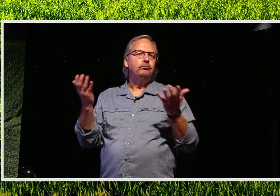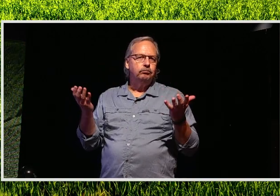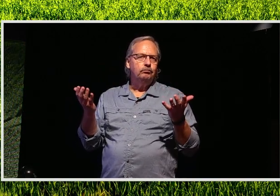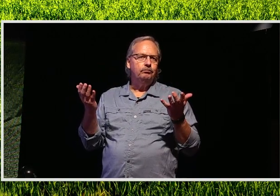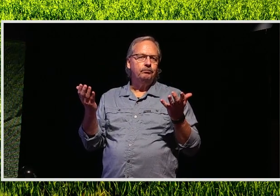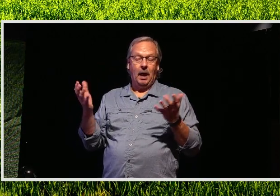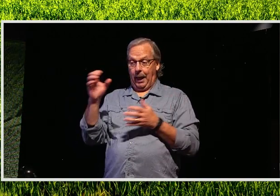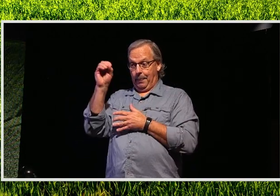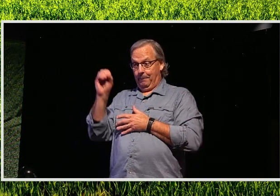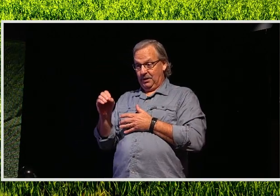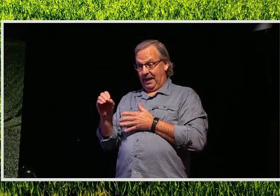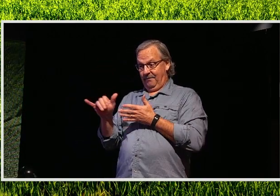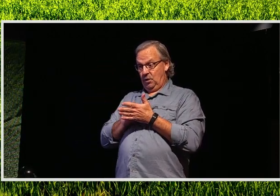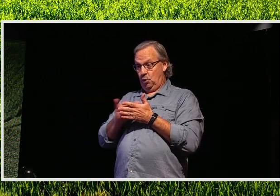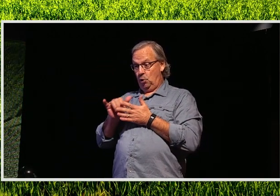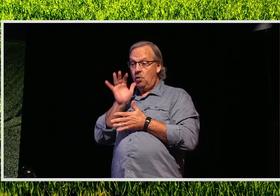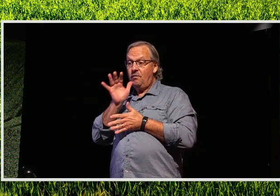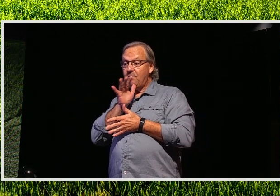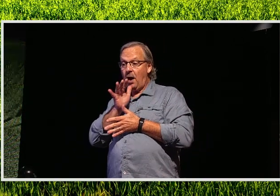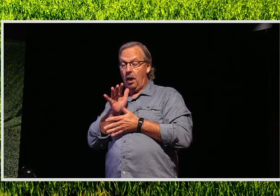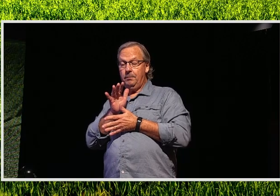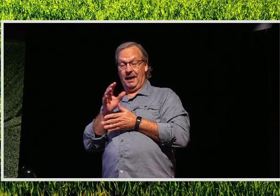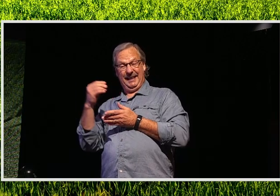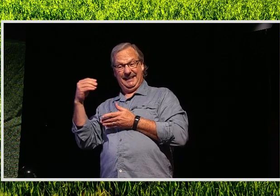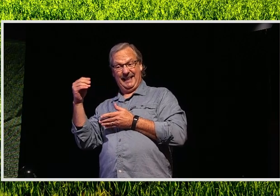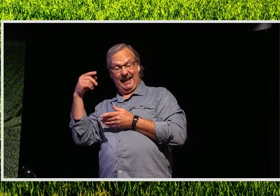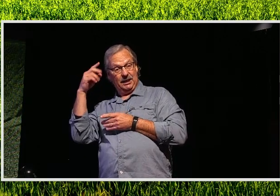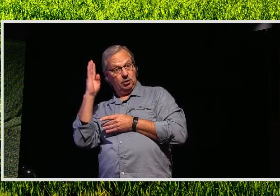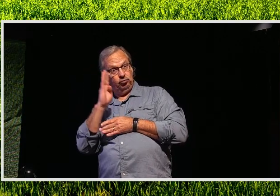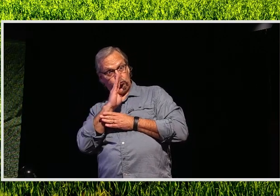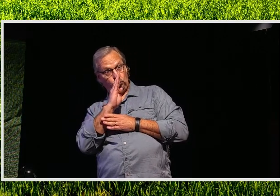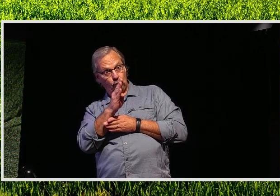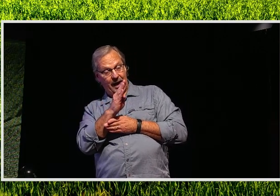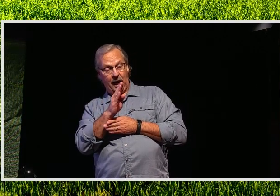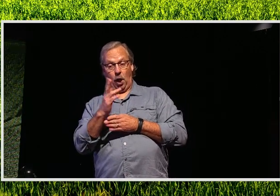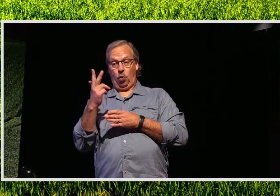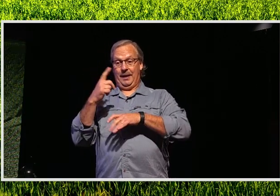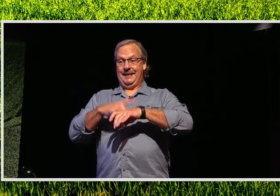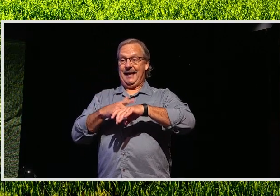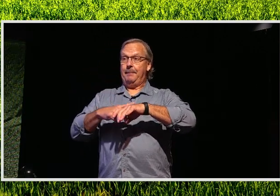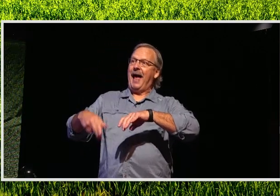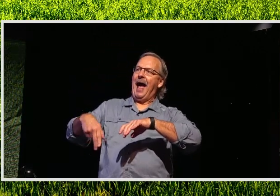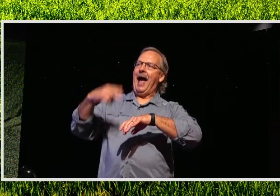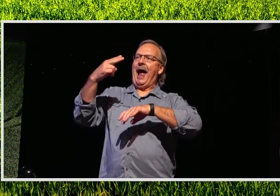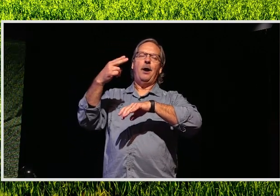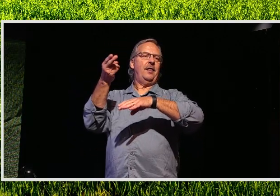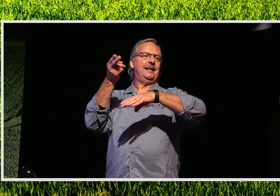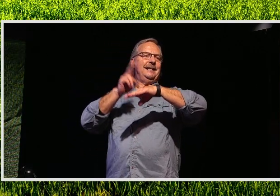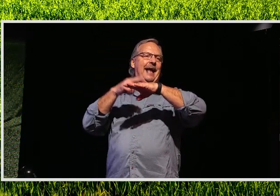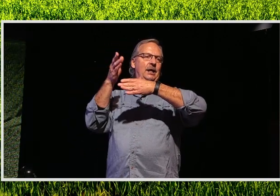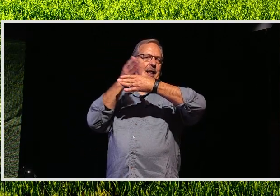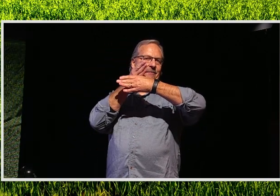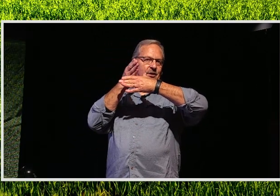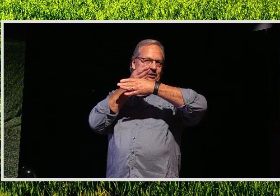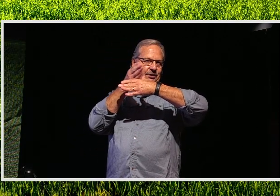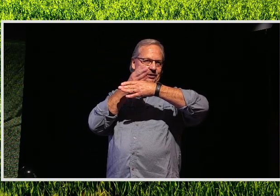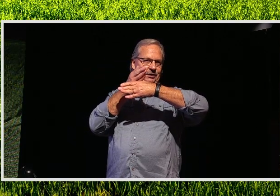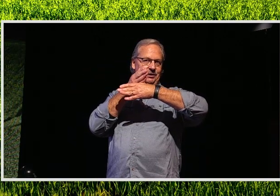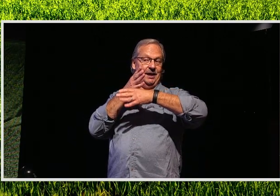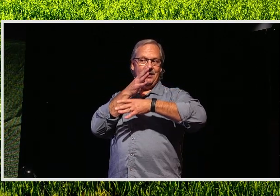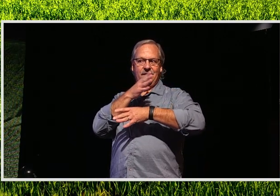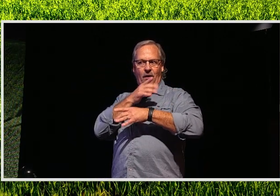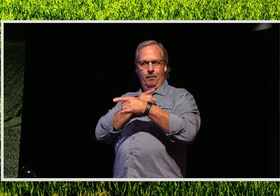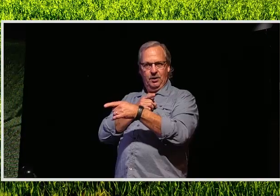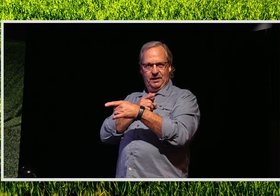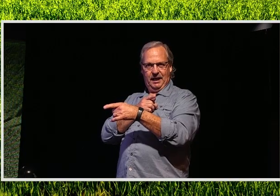The percent of New York farms selling direct to consumer is 3 times higher than the national average. And these farmers and